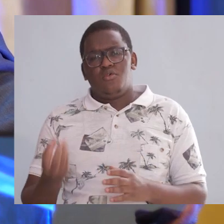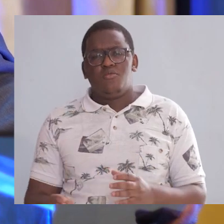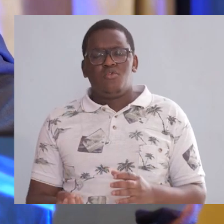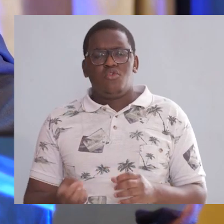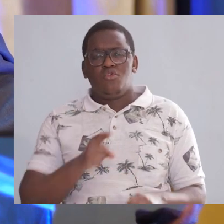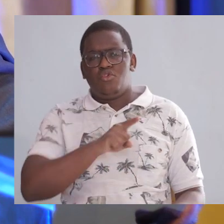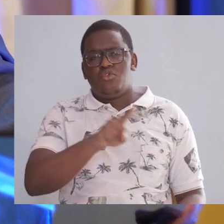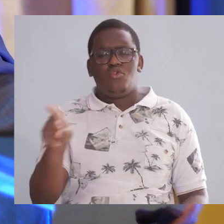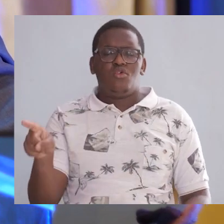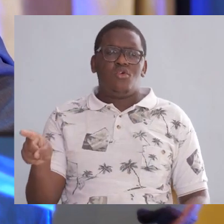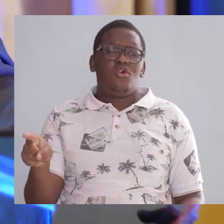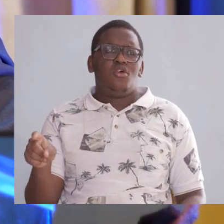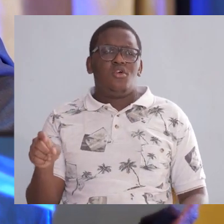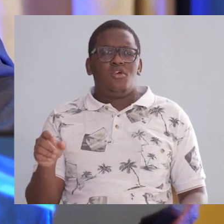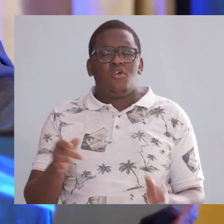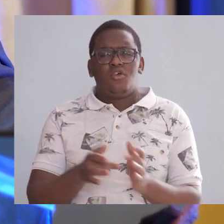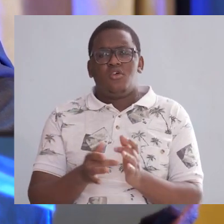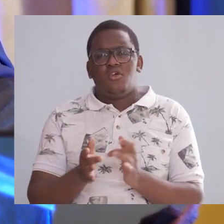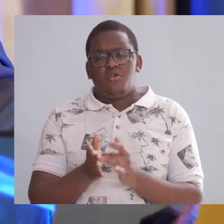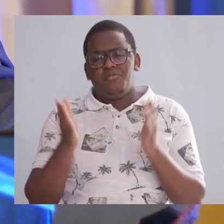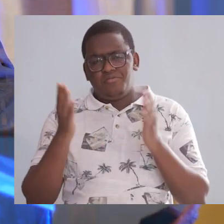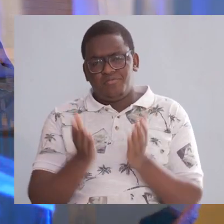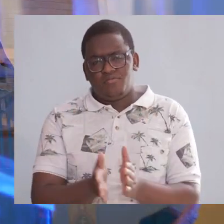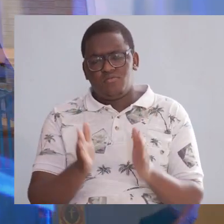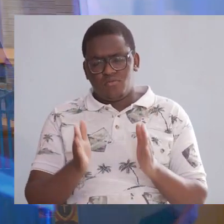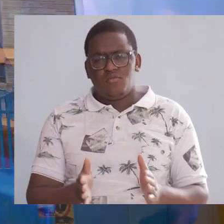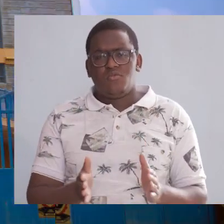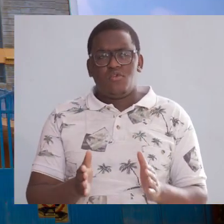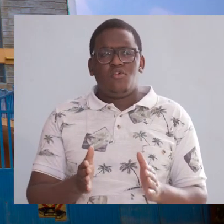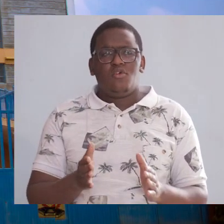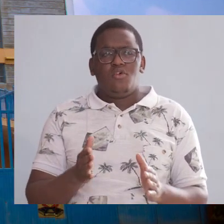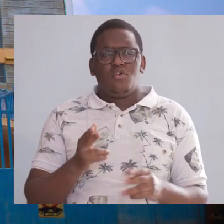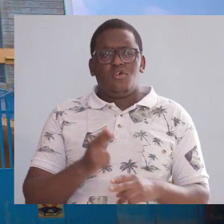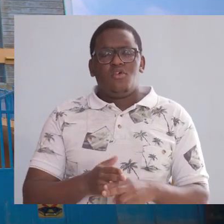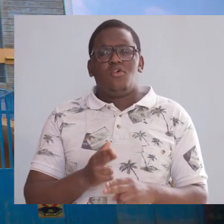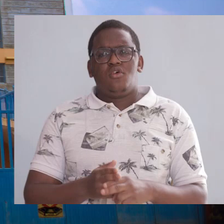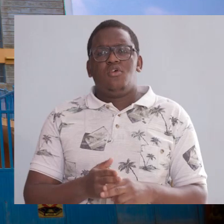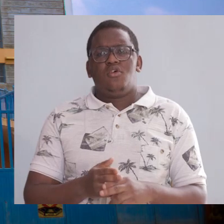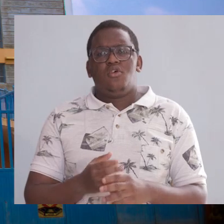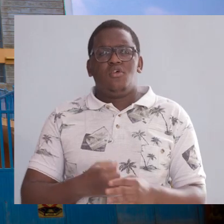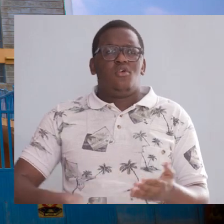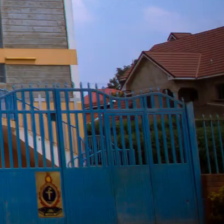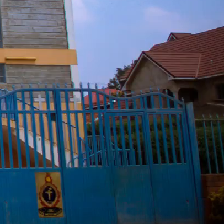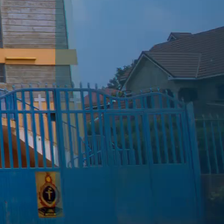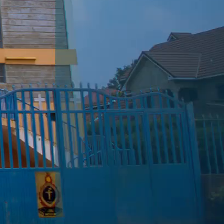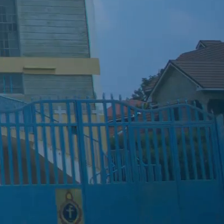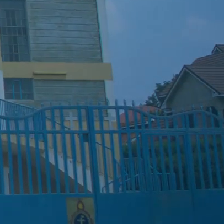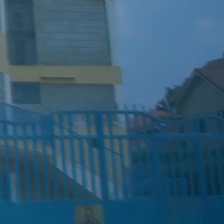For it's in the name of Jesus Christ we do pray, trust, believe, and give thanks. Amen and amen.